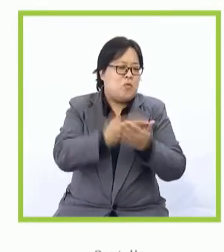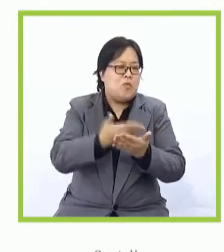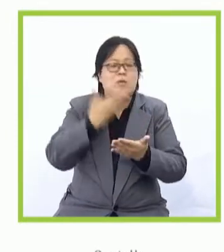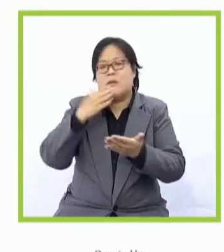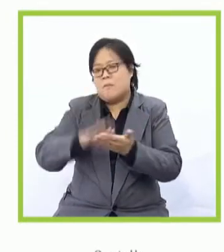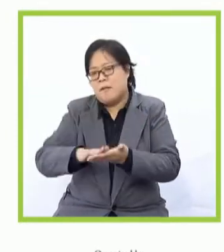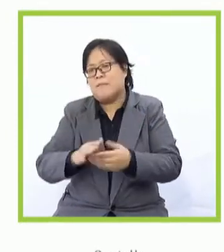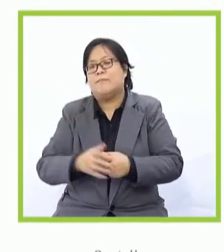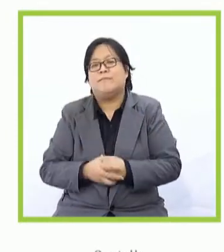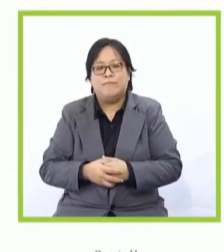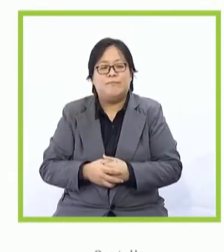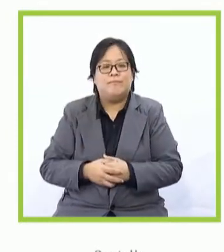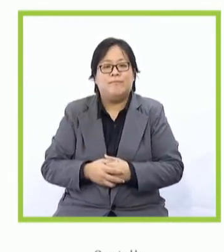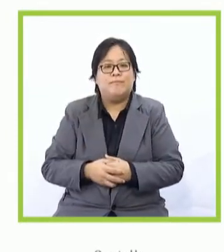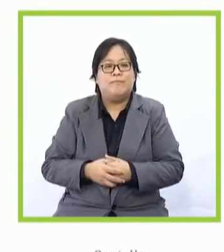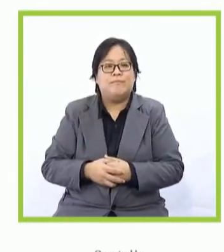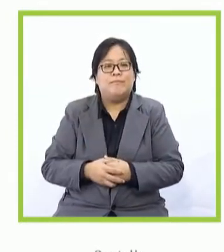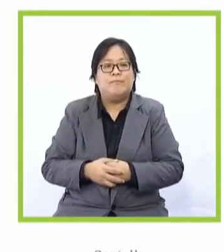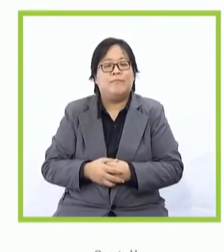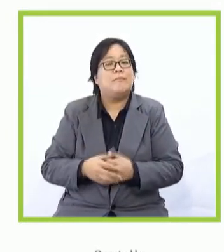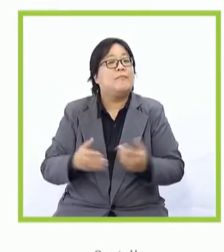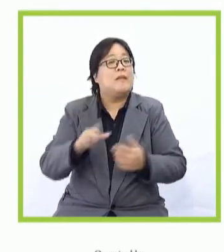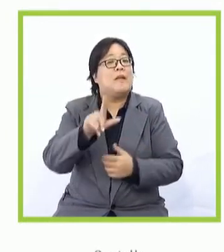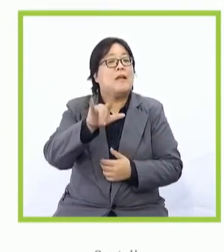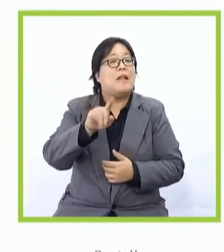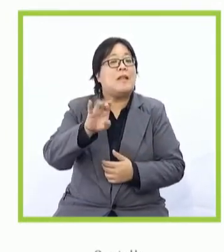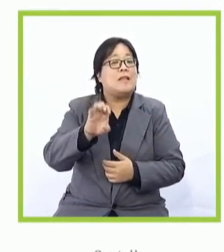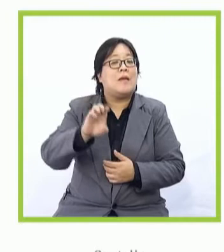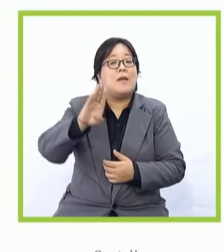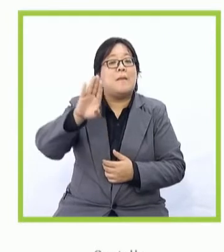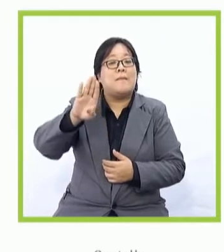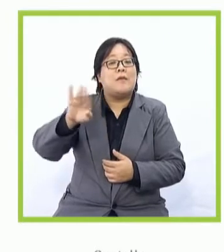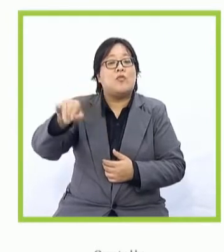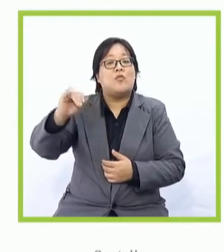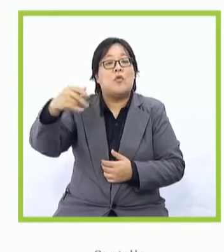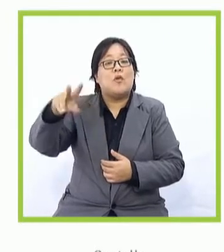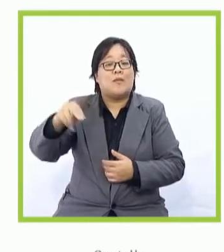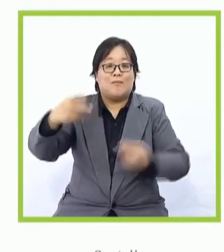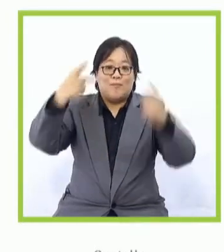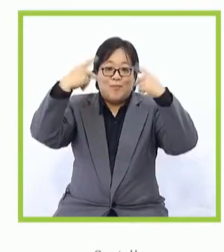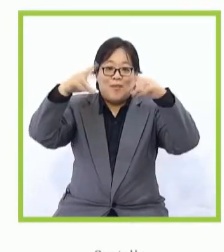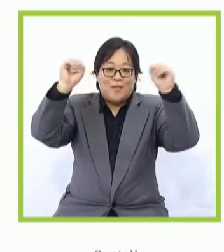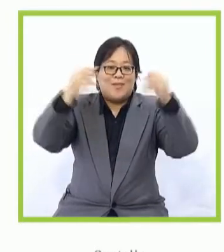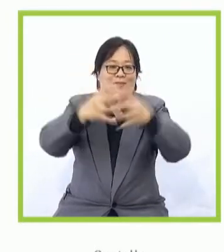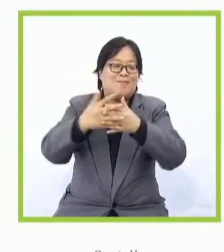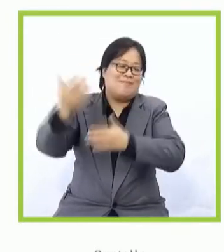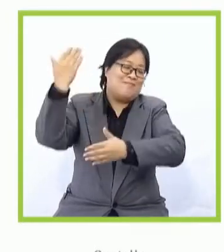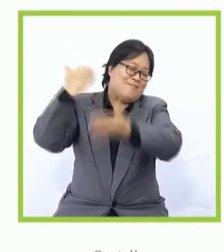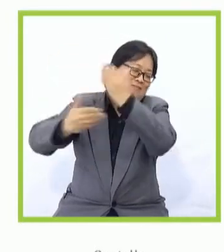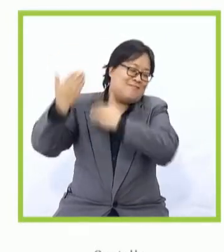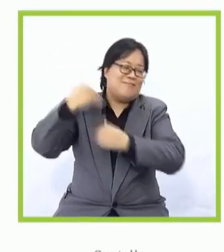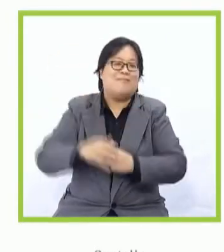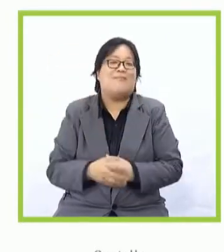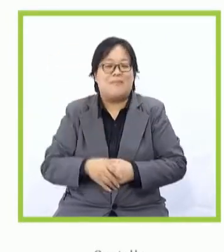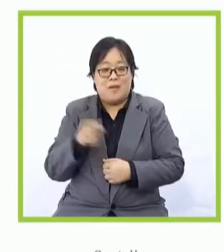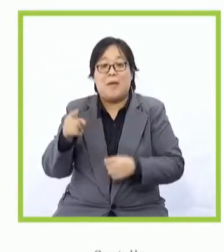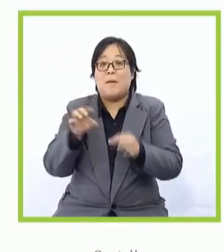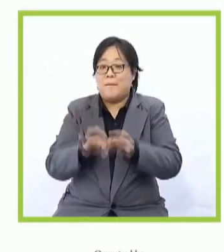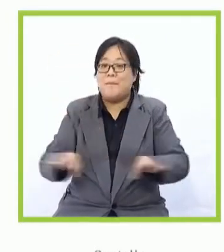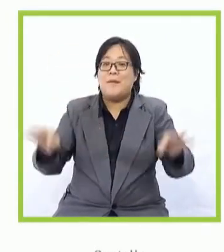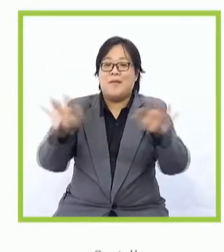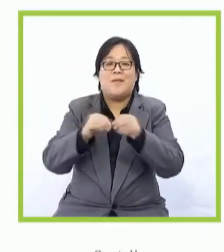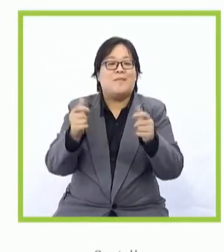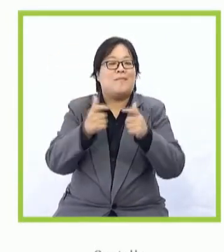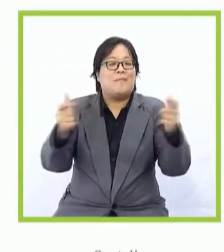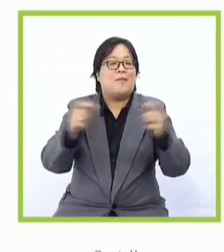bad. Lyndon B. Johnson, president of the US, who played such a key role in the Great Society,